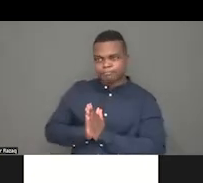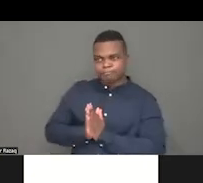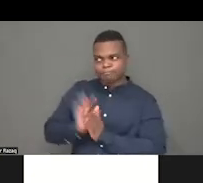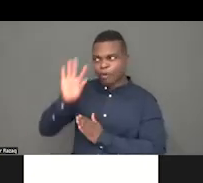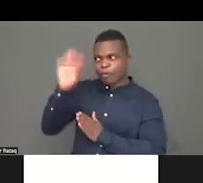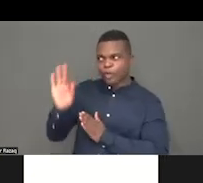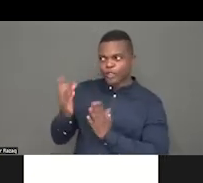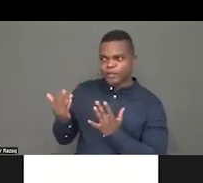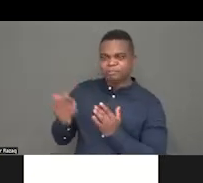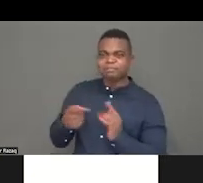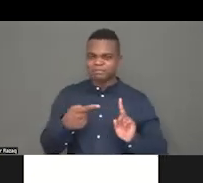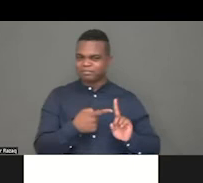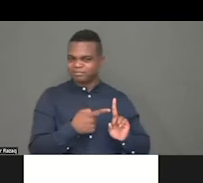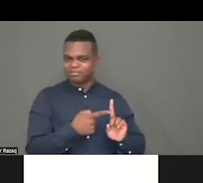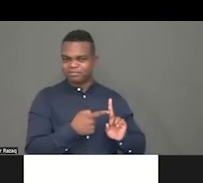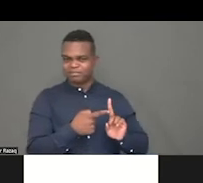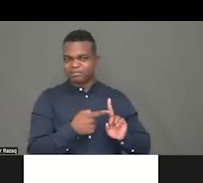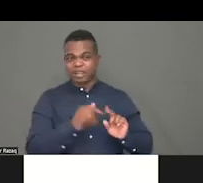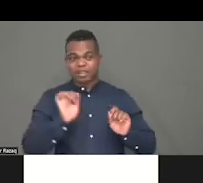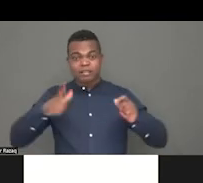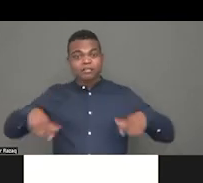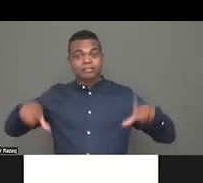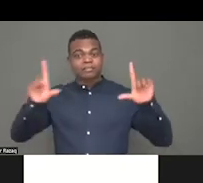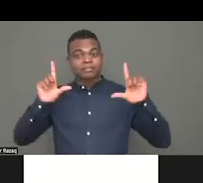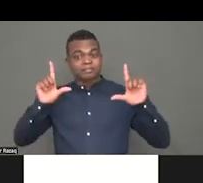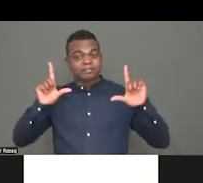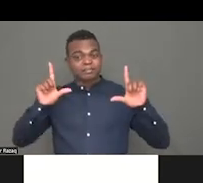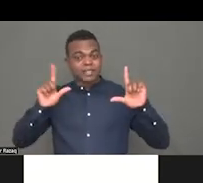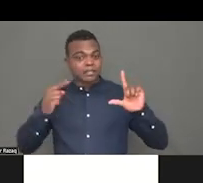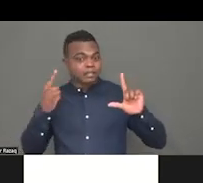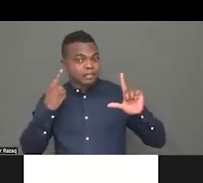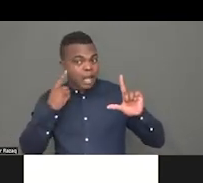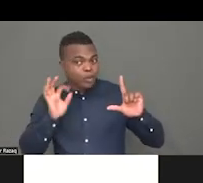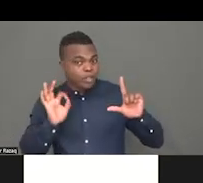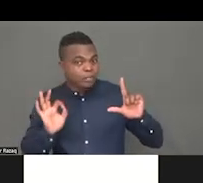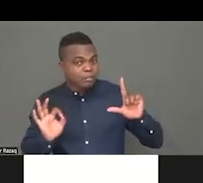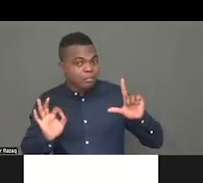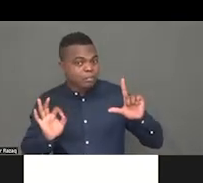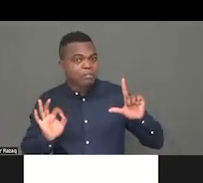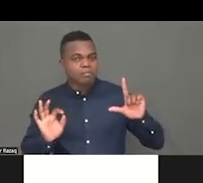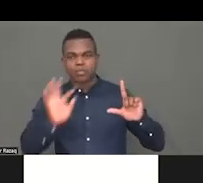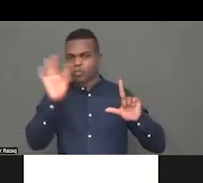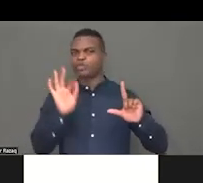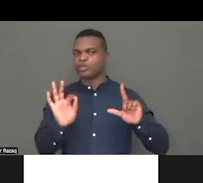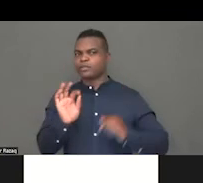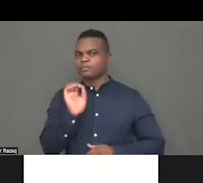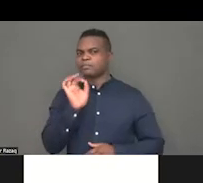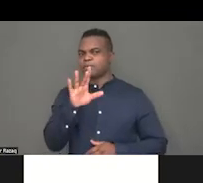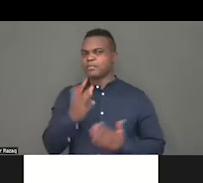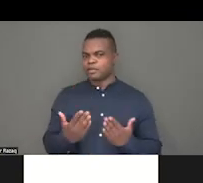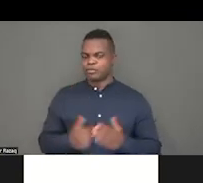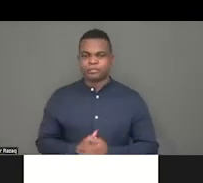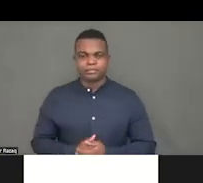you. A number of people have asked around the issues of low cost and low tech ICT. How can